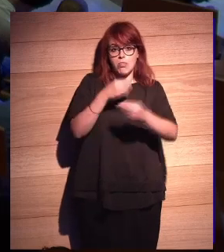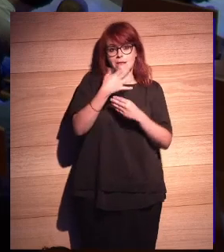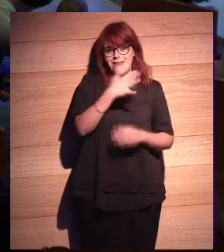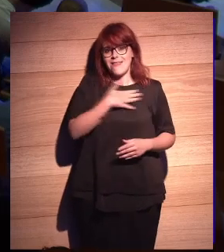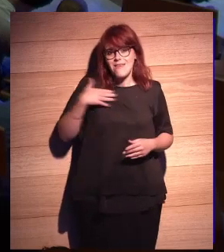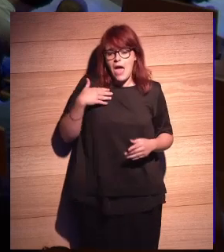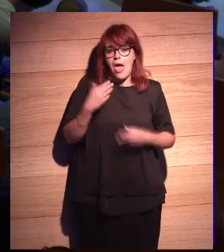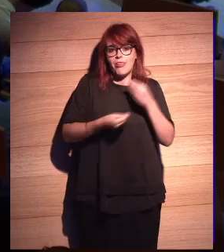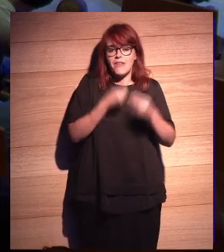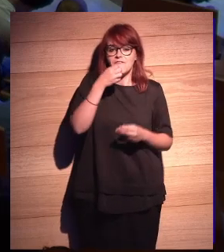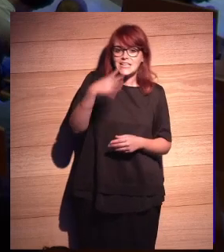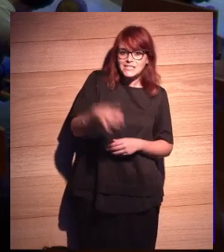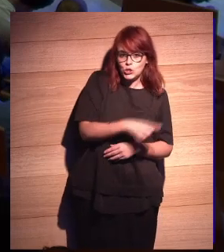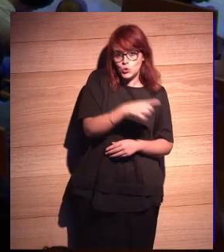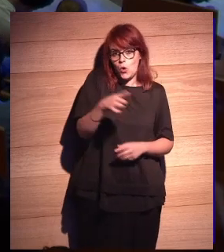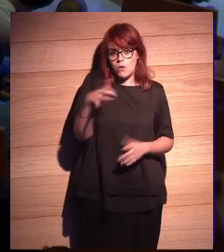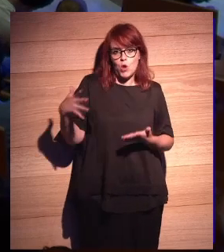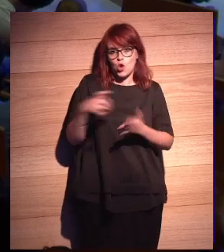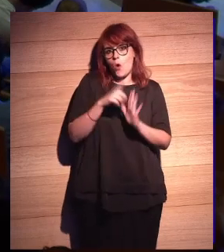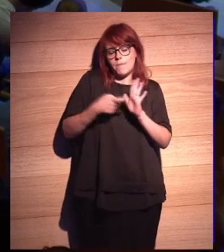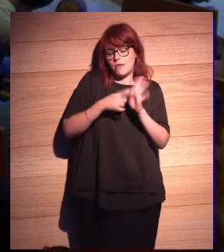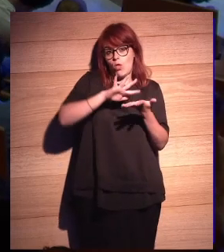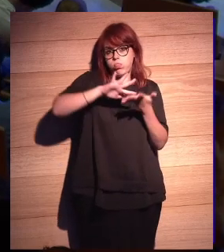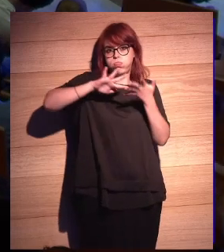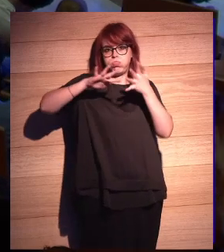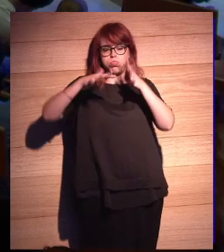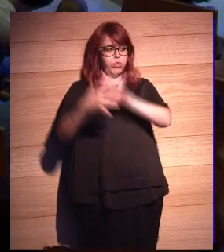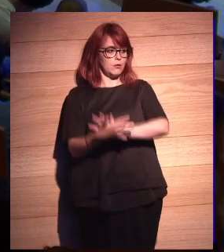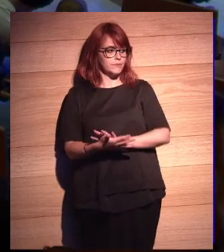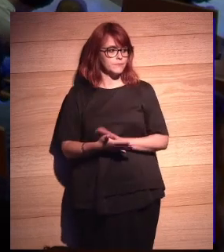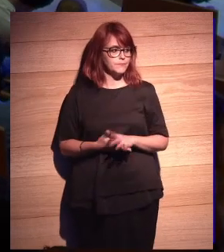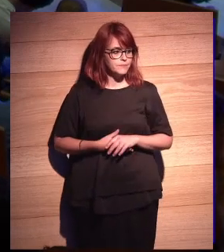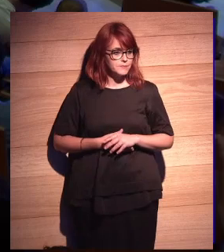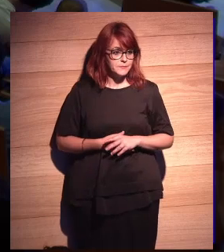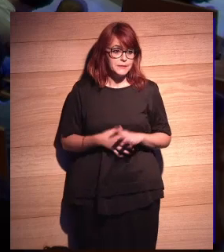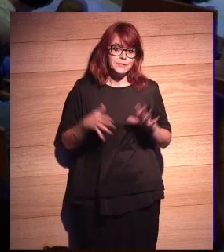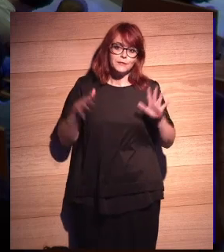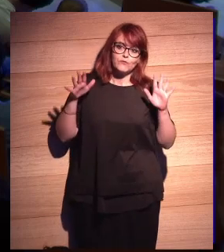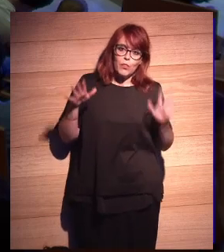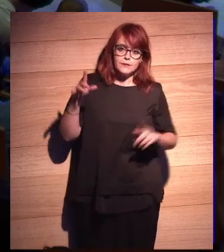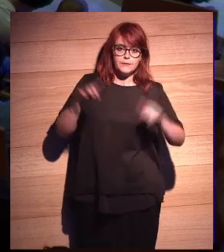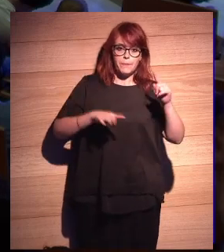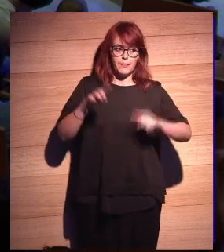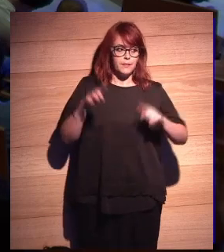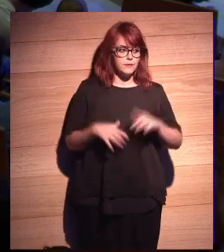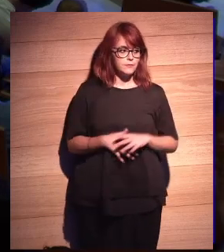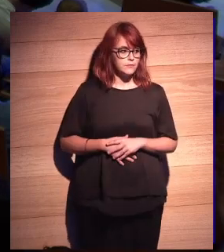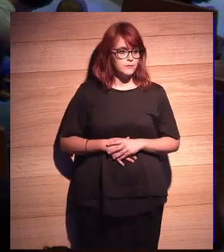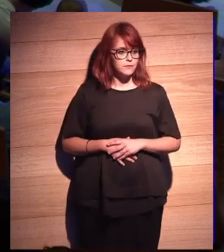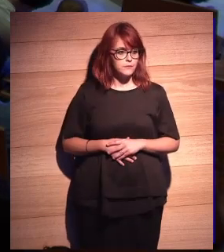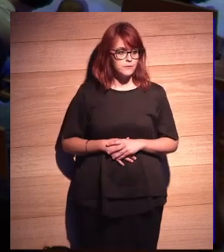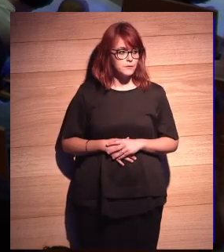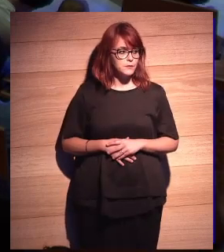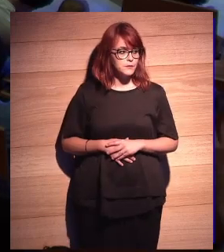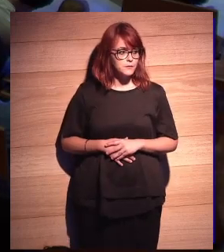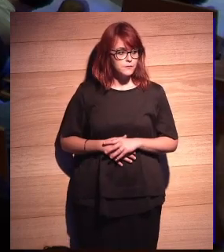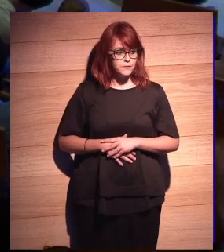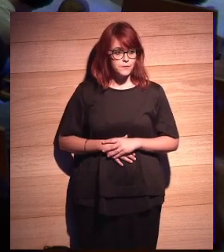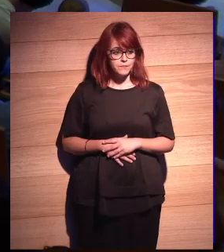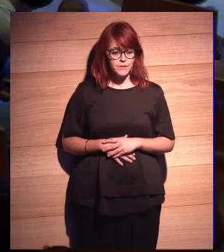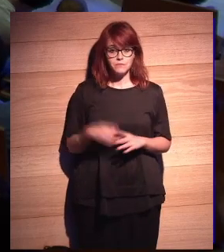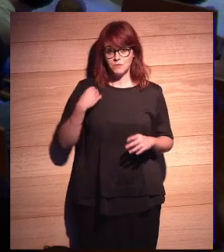or you wanted to project to be totally distorted. So it depends.